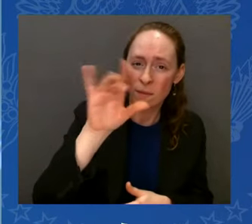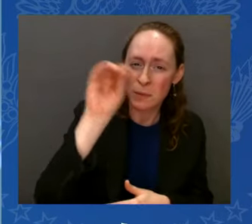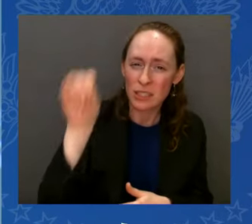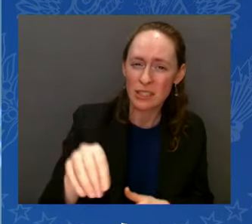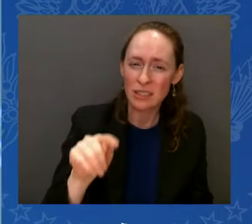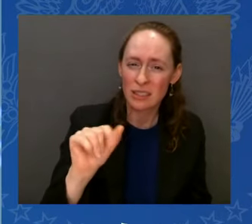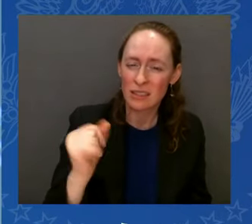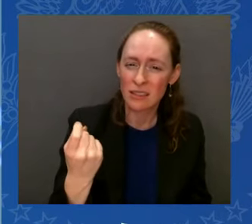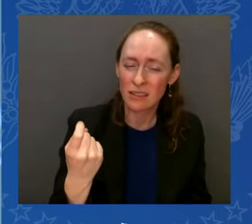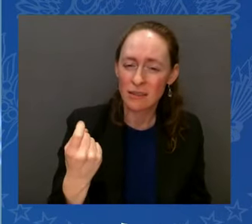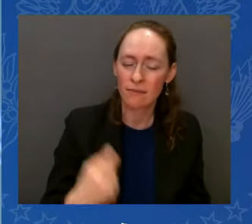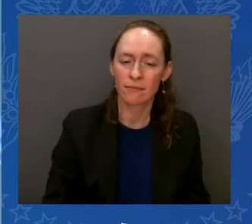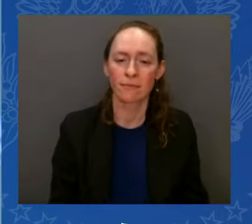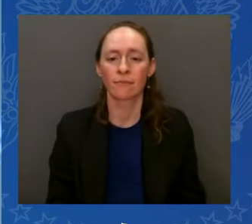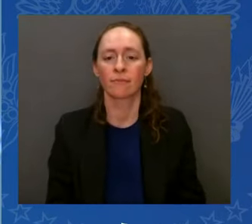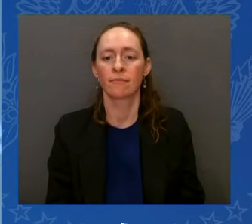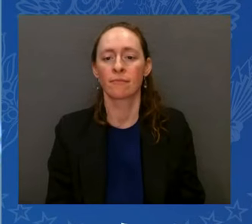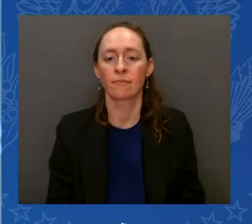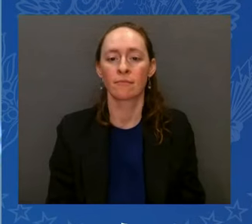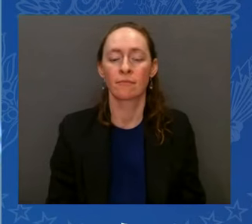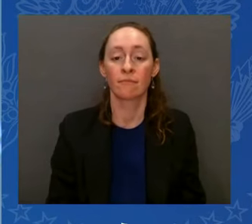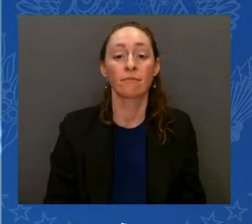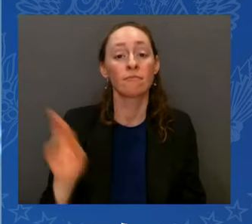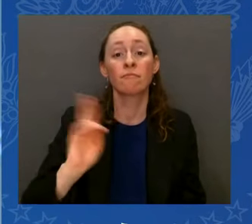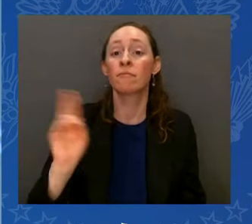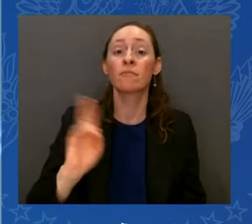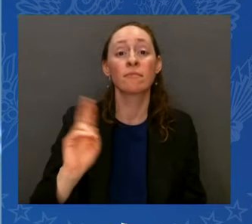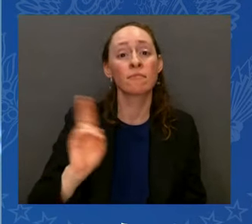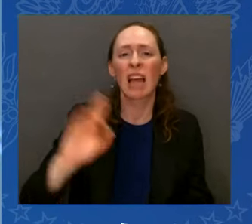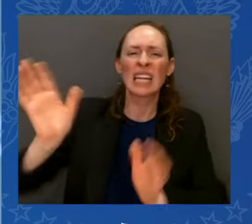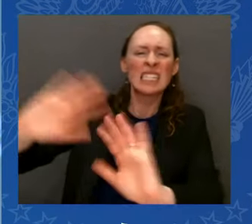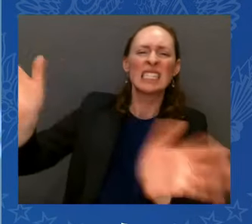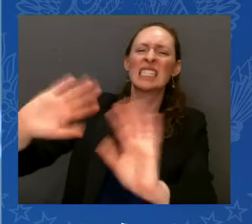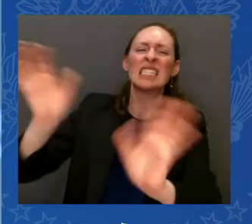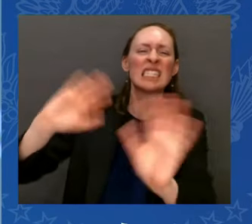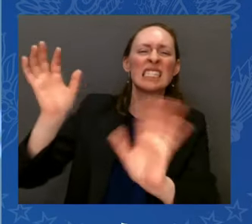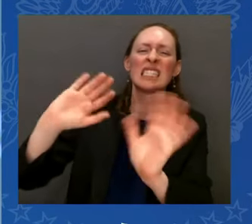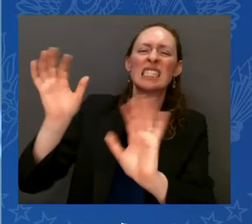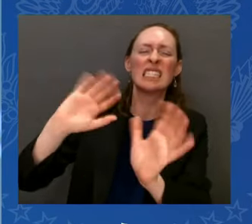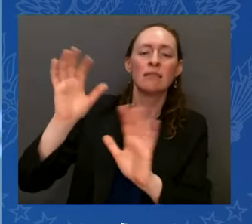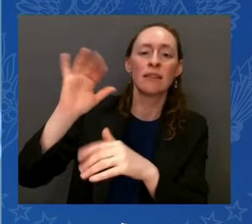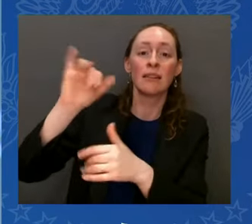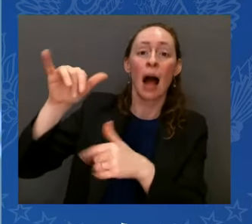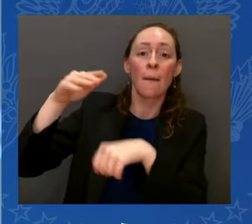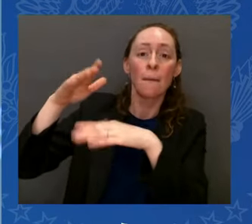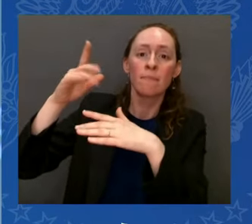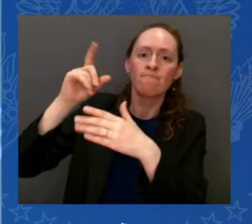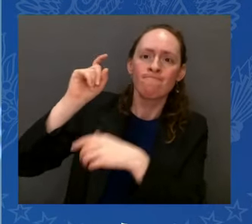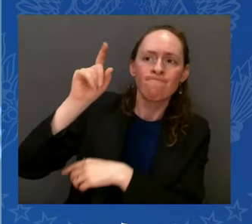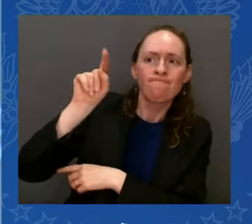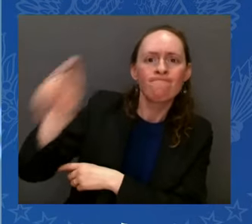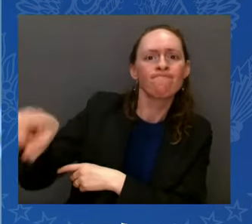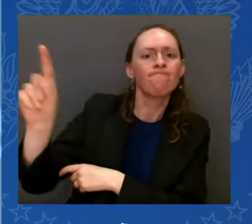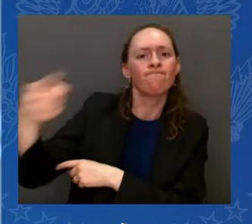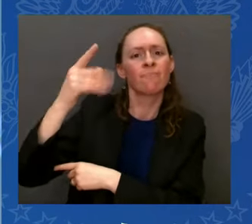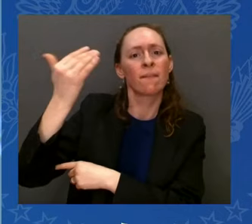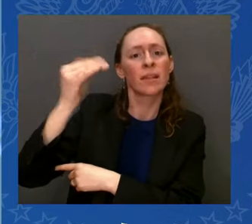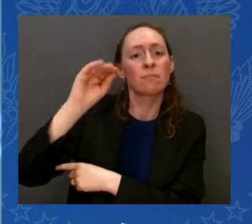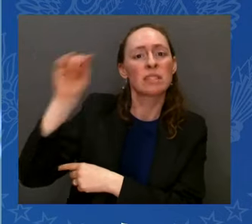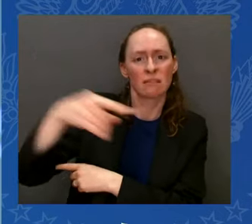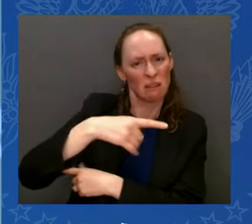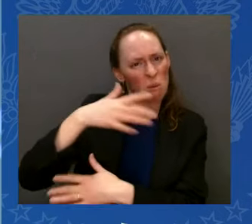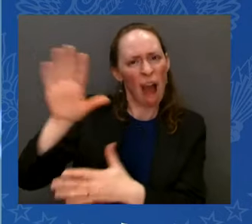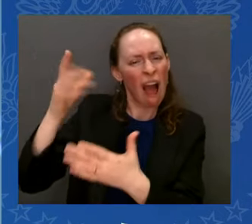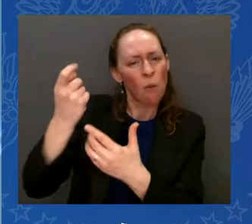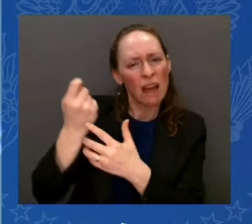tax, which is 15%. If they do that, that'll add $222 billion of the deficit